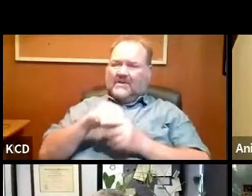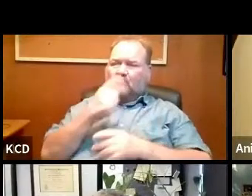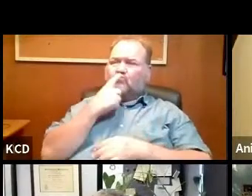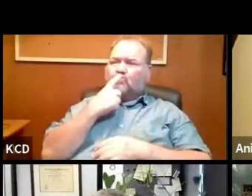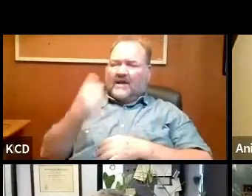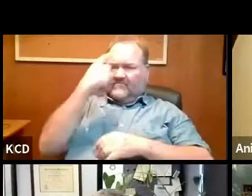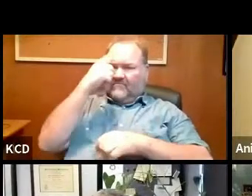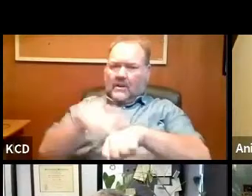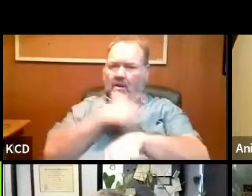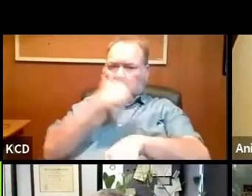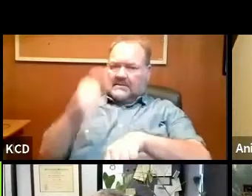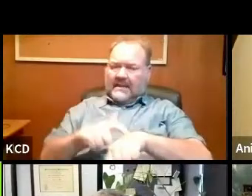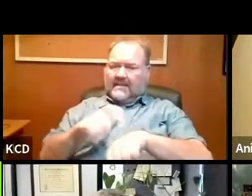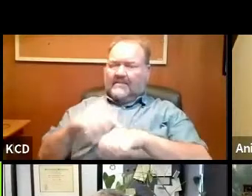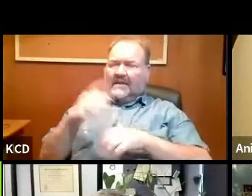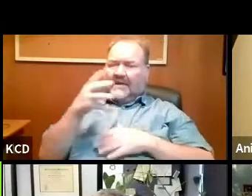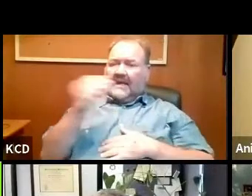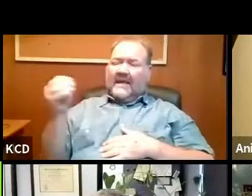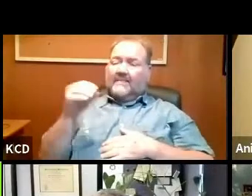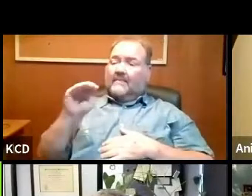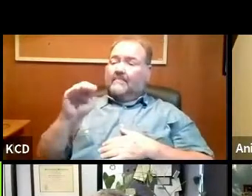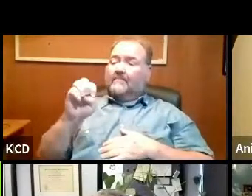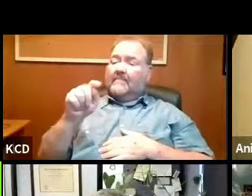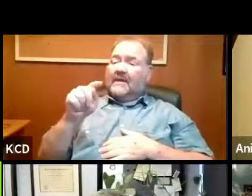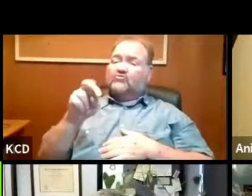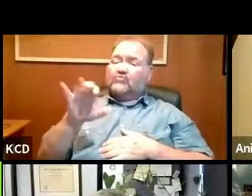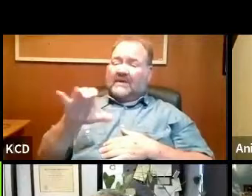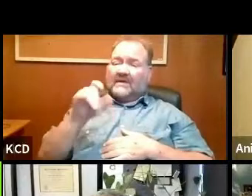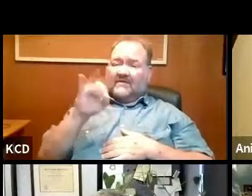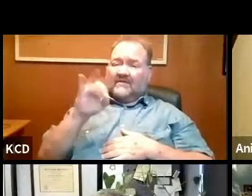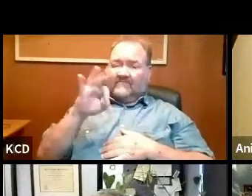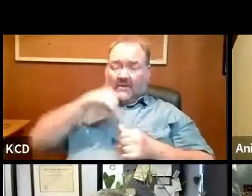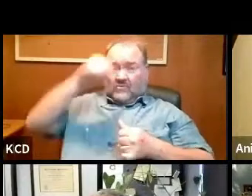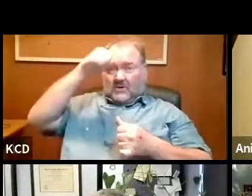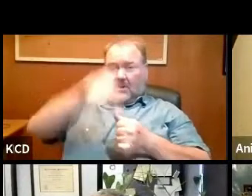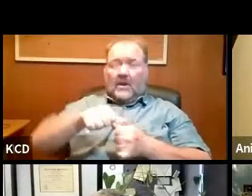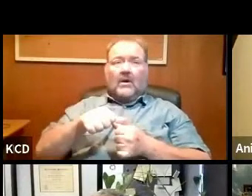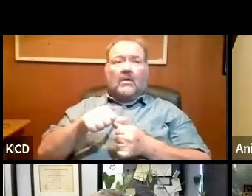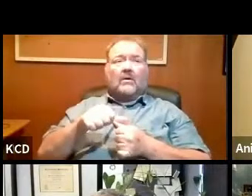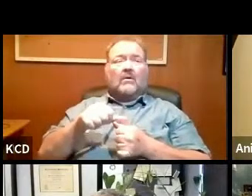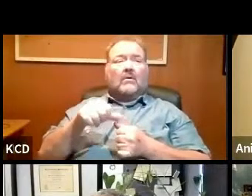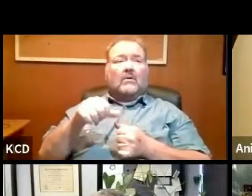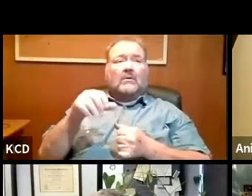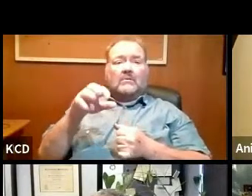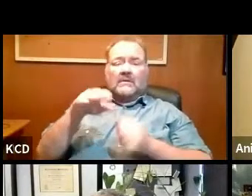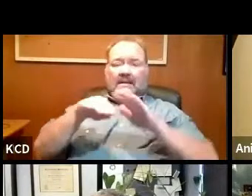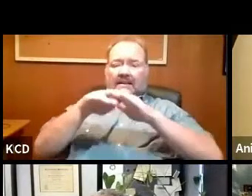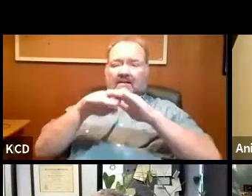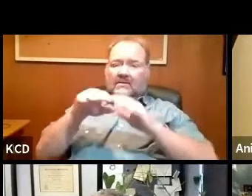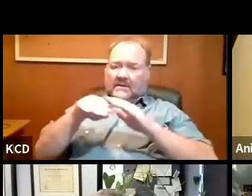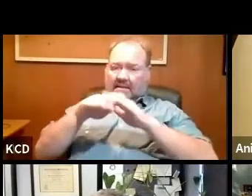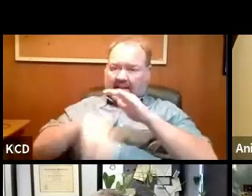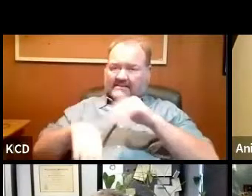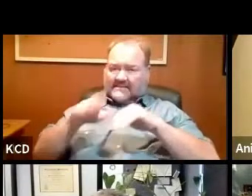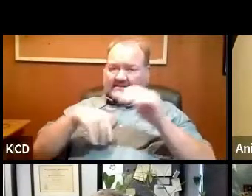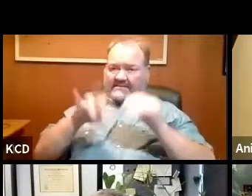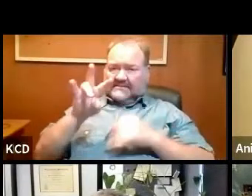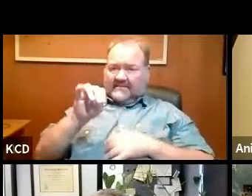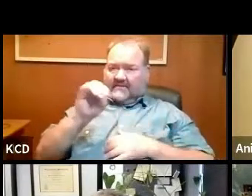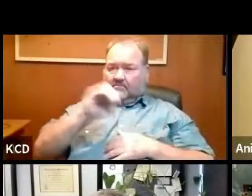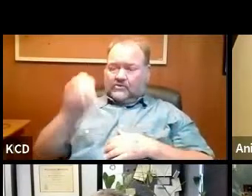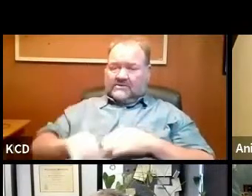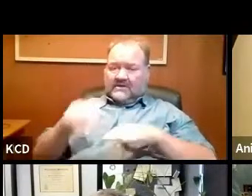for a long time. And the metric, if I recall, is less than